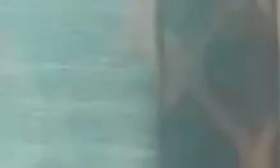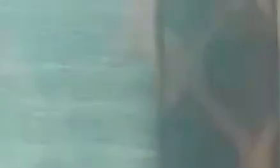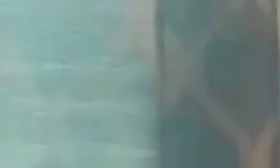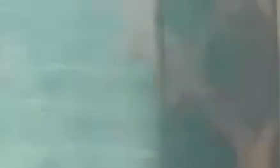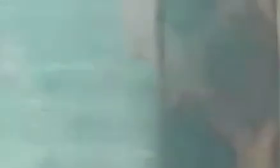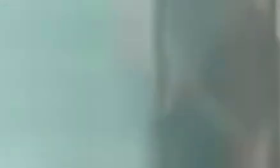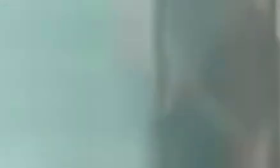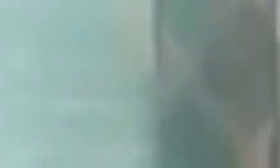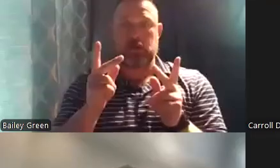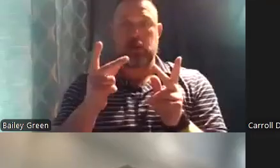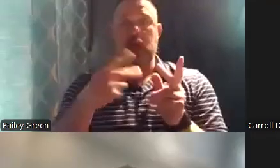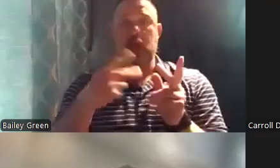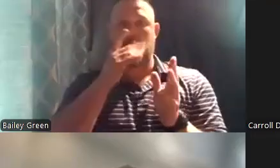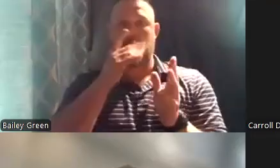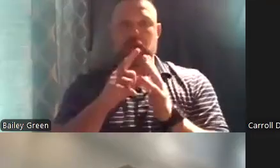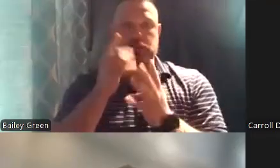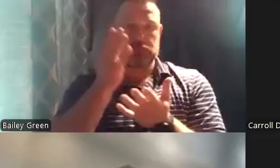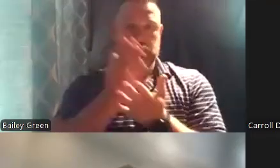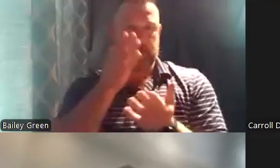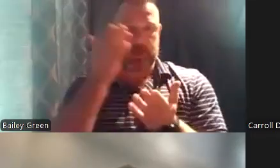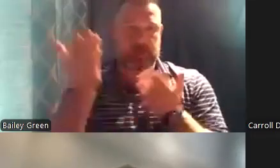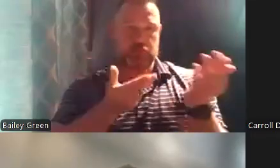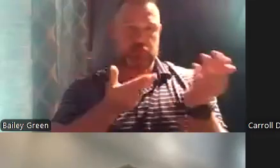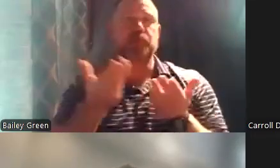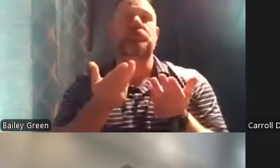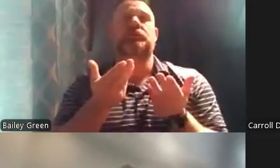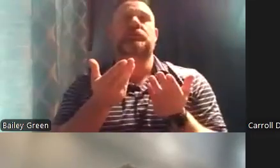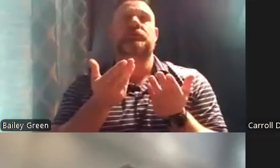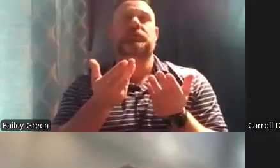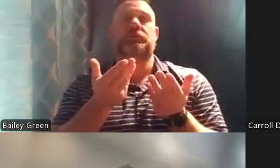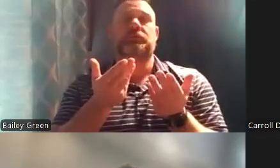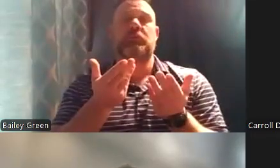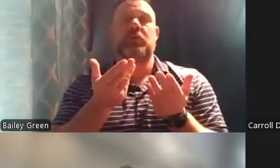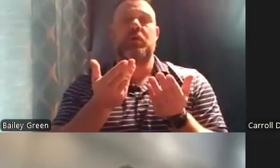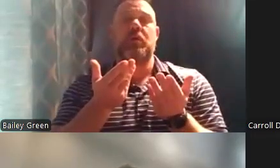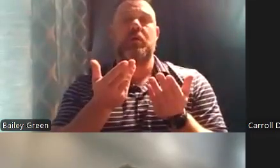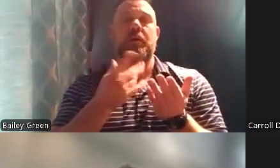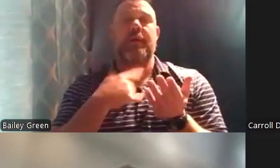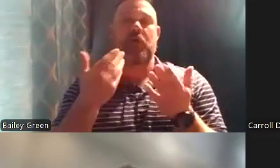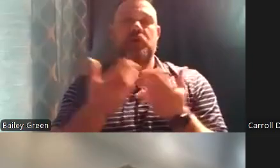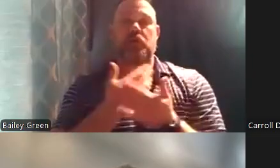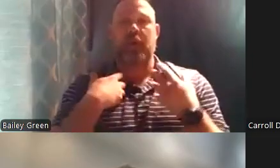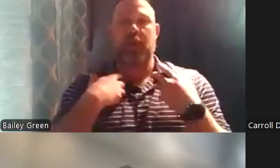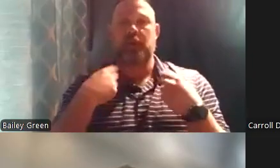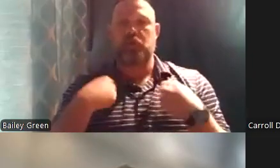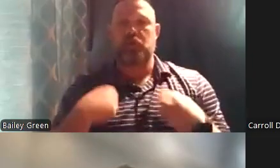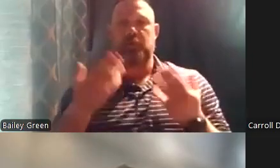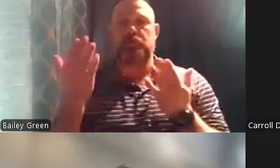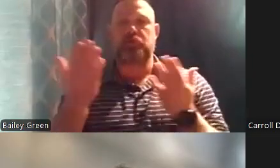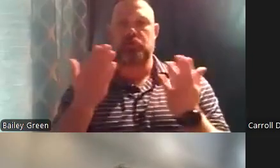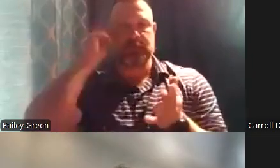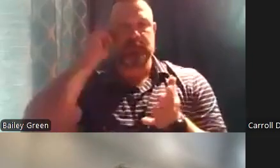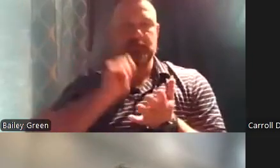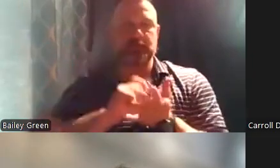Okay, I am going to stop with introductions because we have our new Health and Human Services